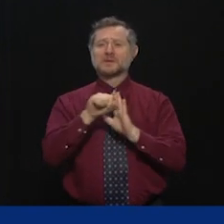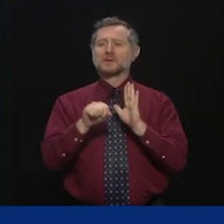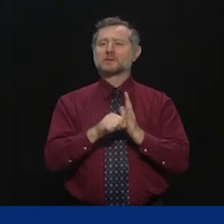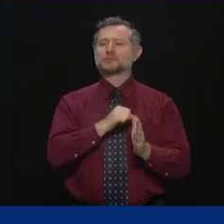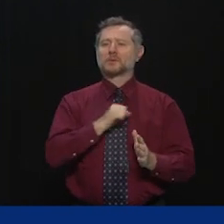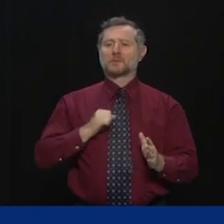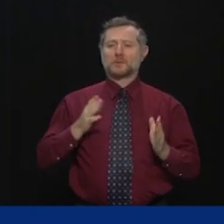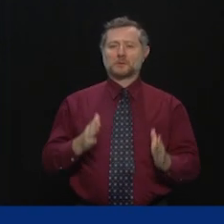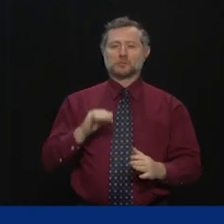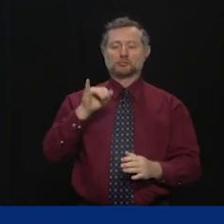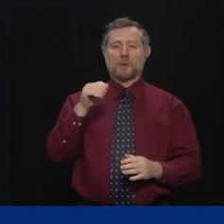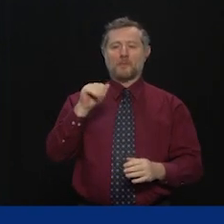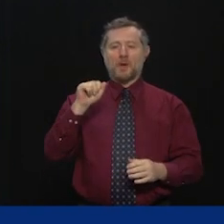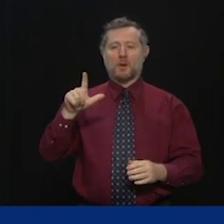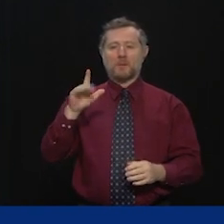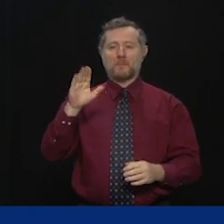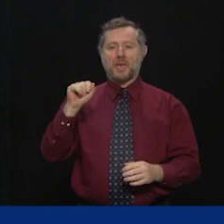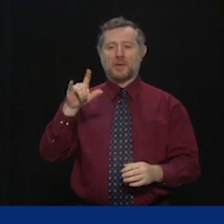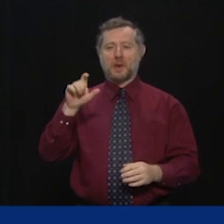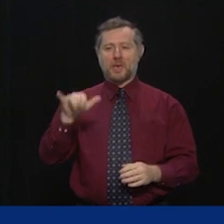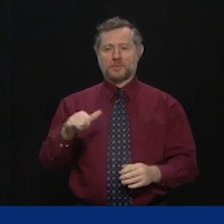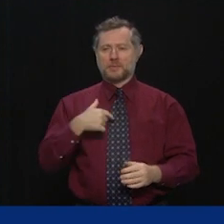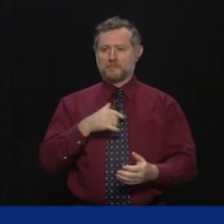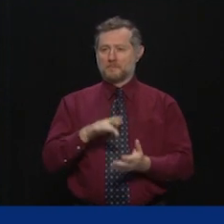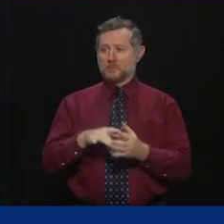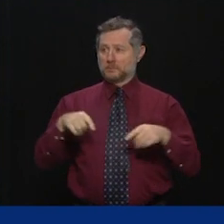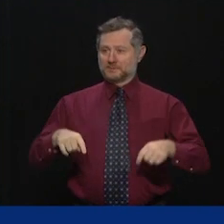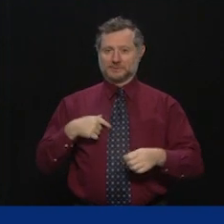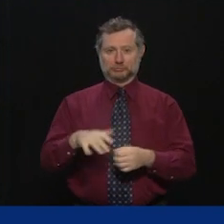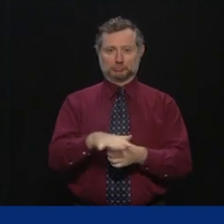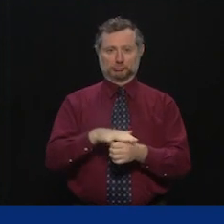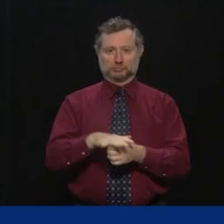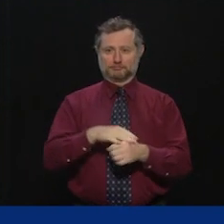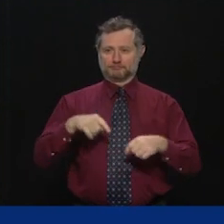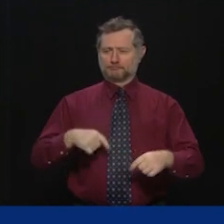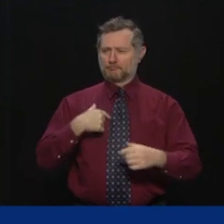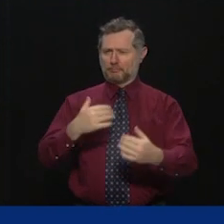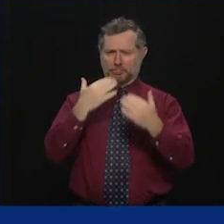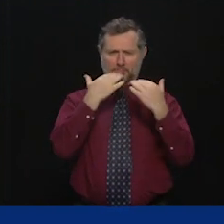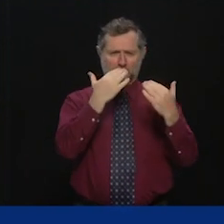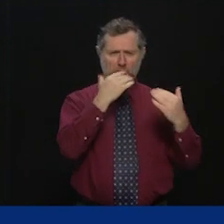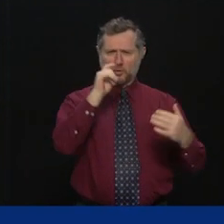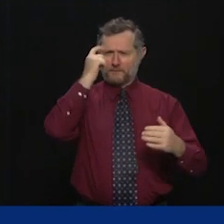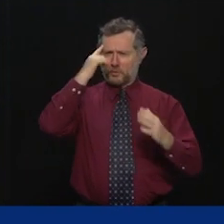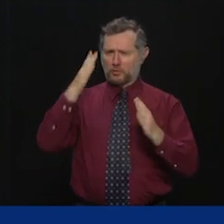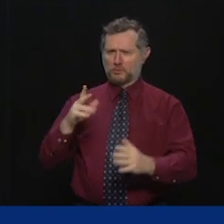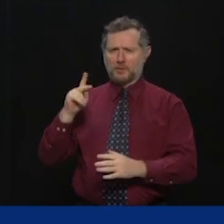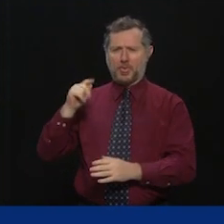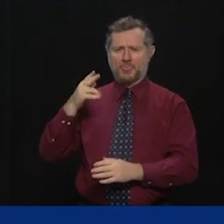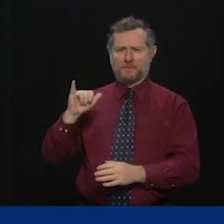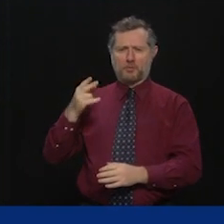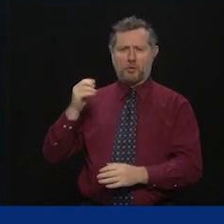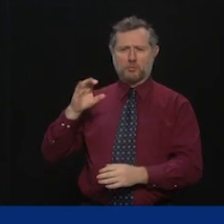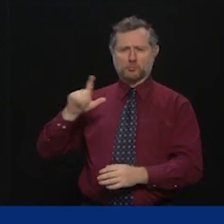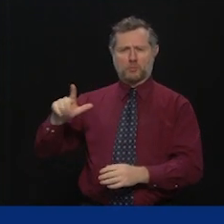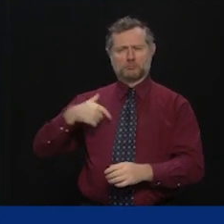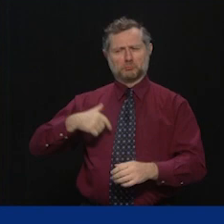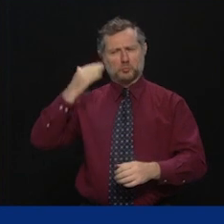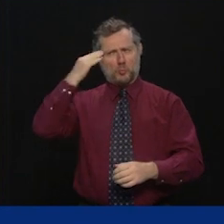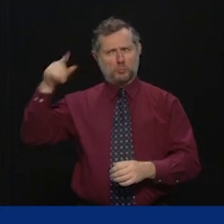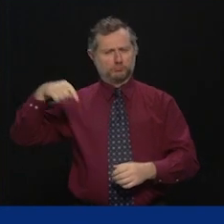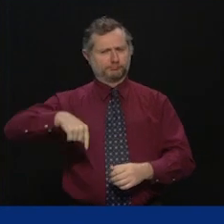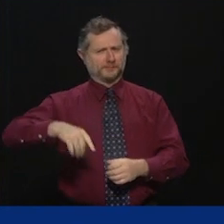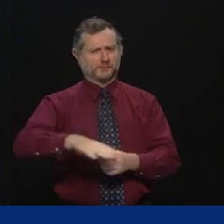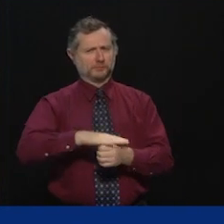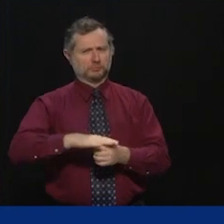District. We are in the heart of the district, and I'm eternally grateful to our governor, Kathy Hochul, who is no stranger to the Bronx, and she's shown time and time again that she is